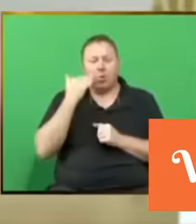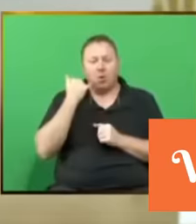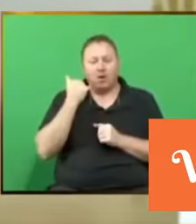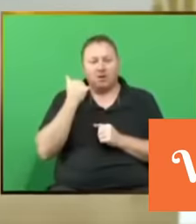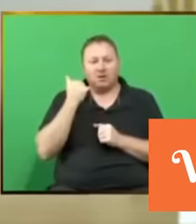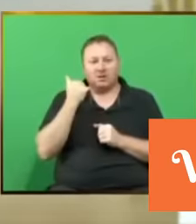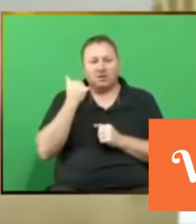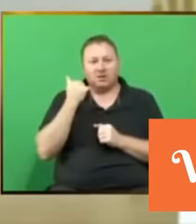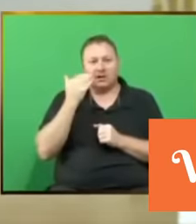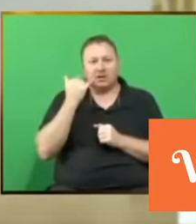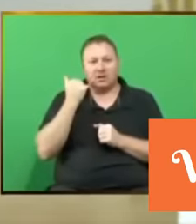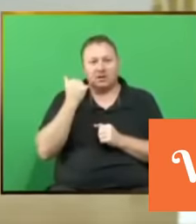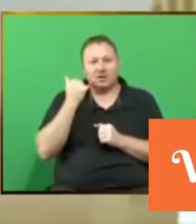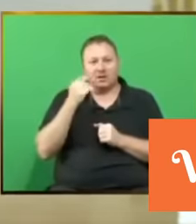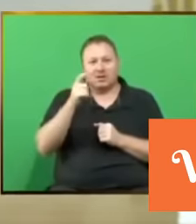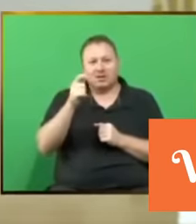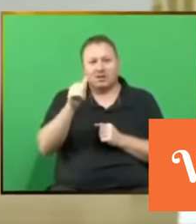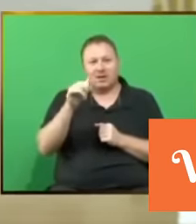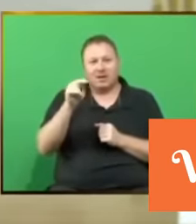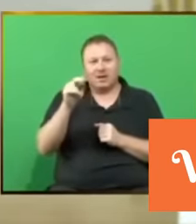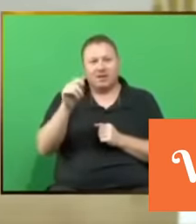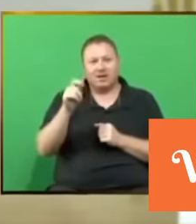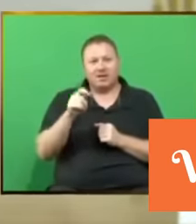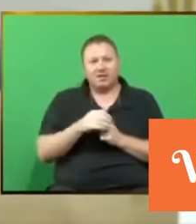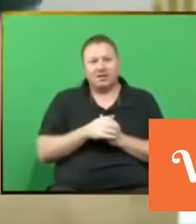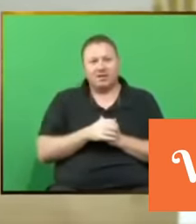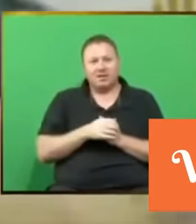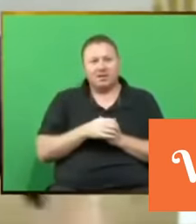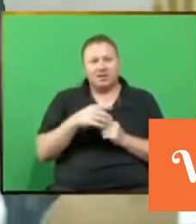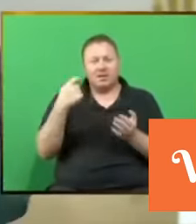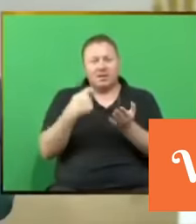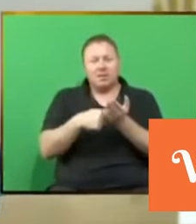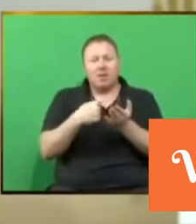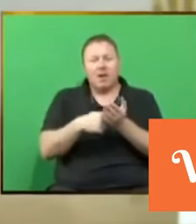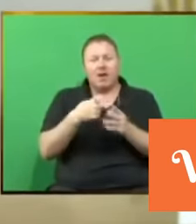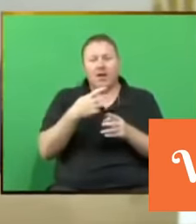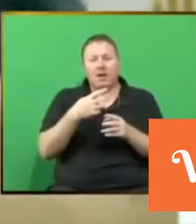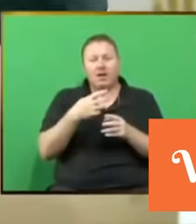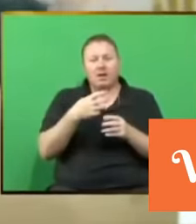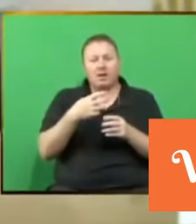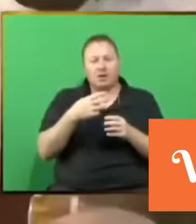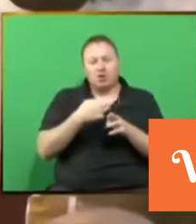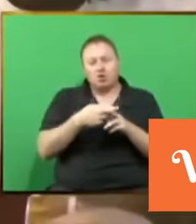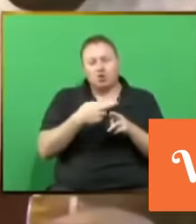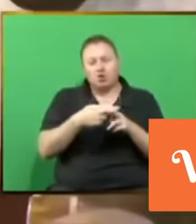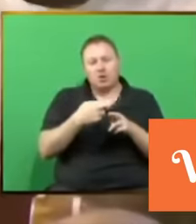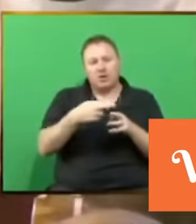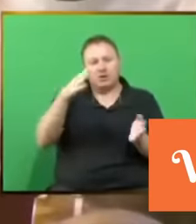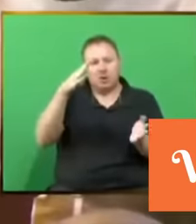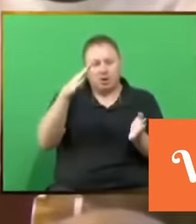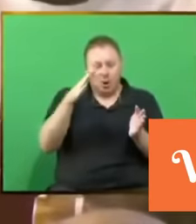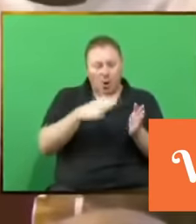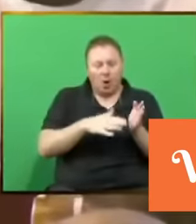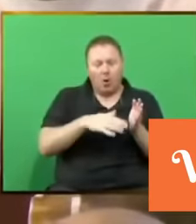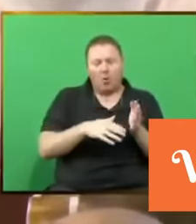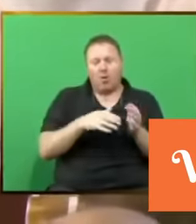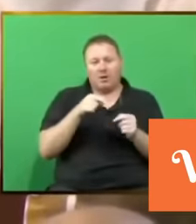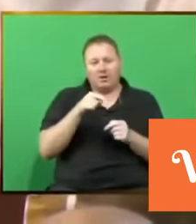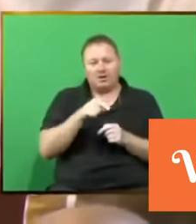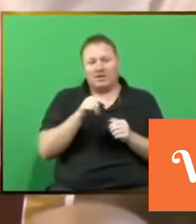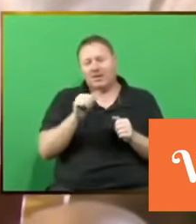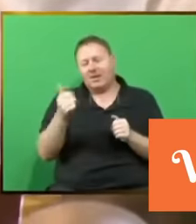to this, the white tenants are paying lower rent than the colored tenants in Parro Park. Go and have a look